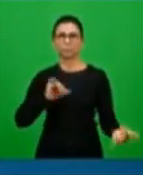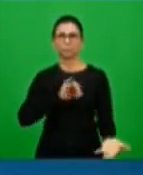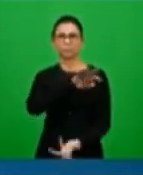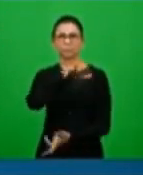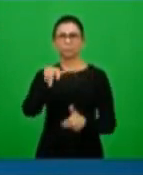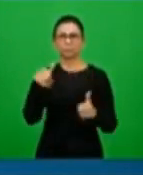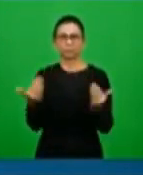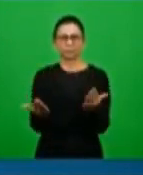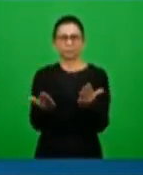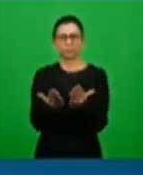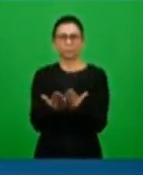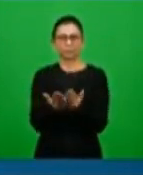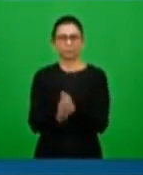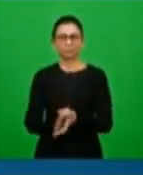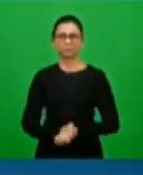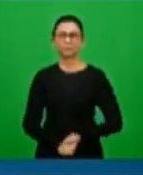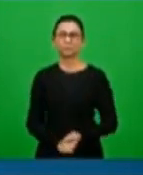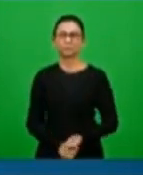of the Christian.